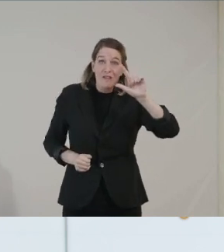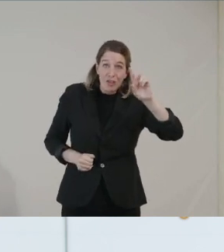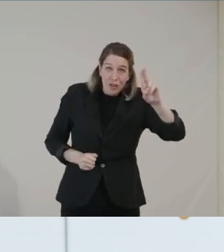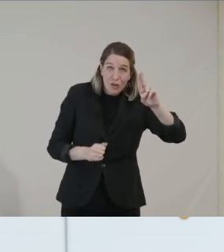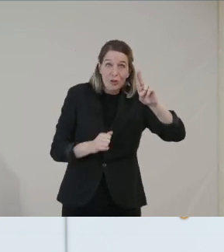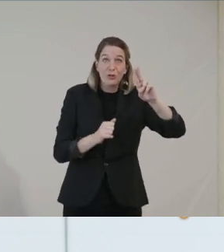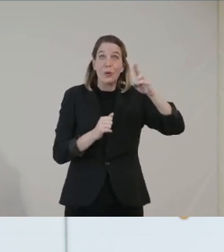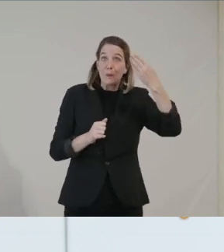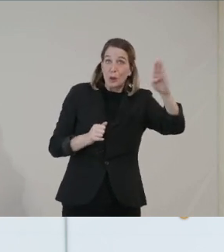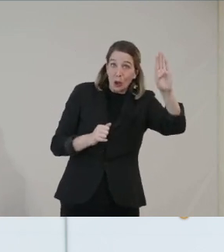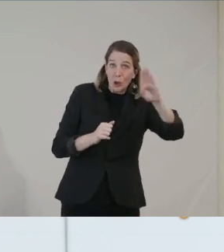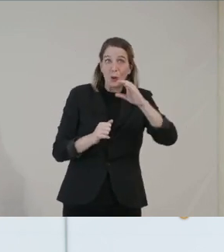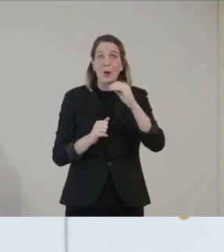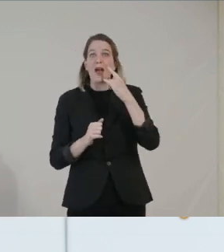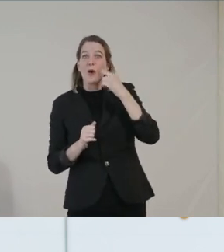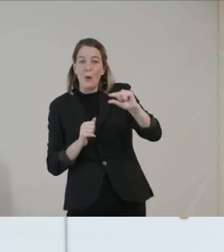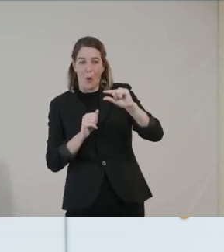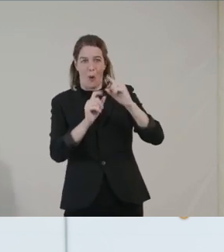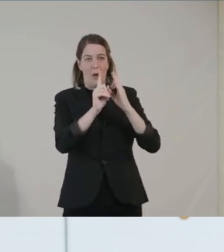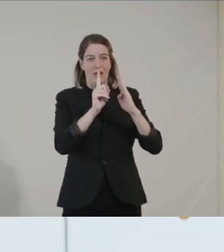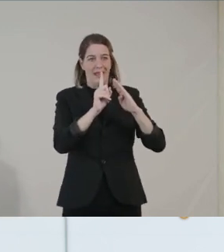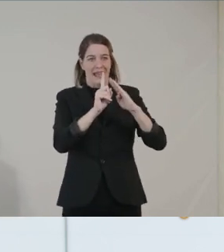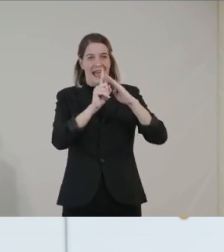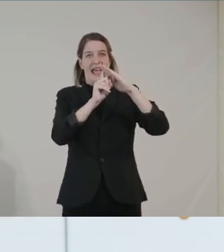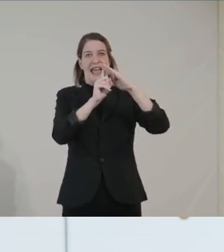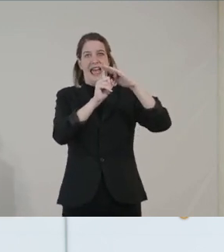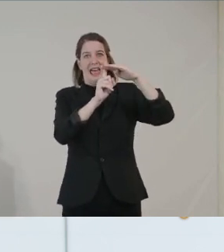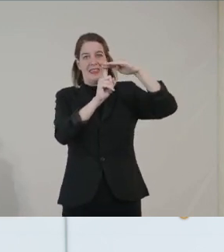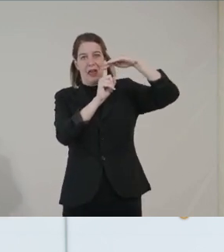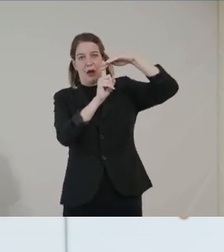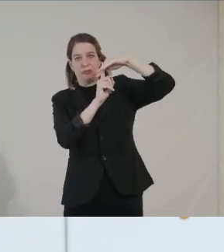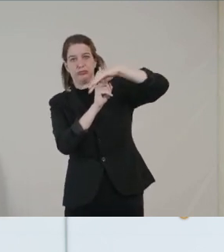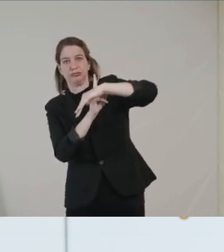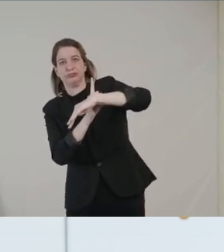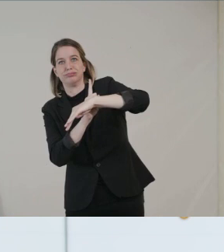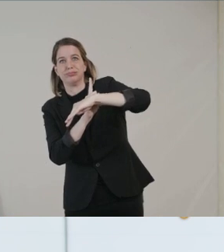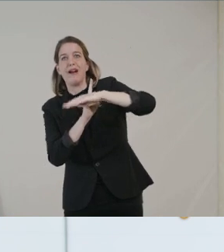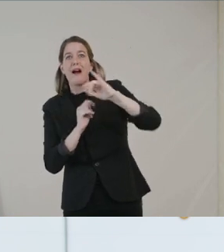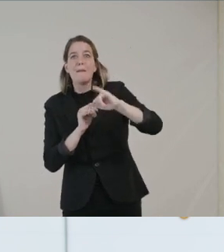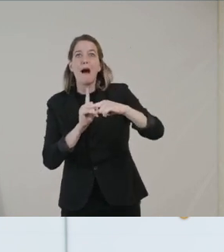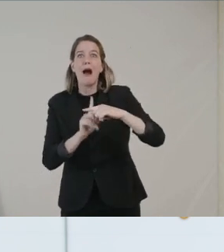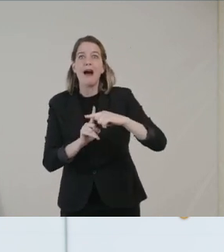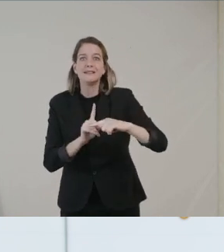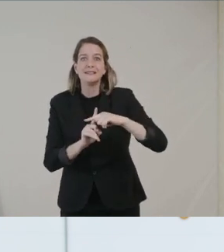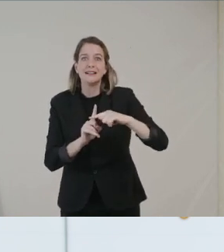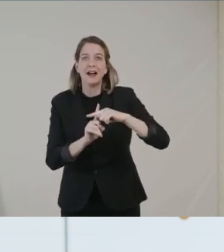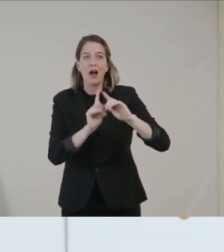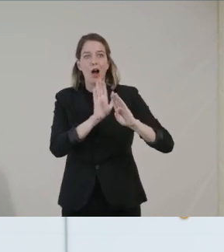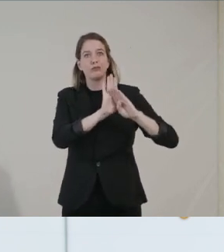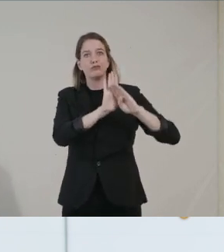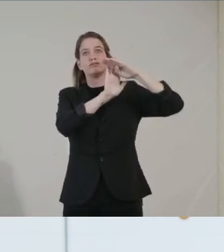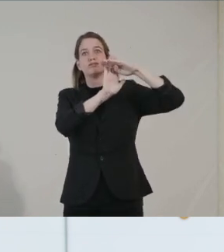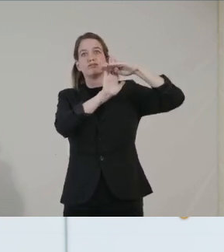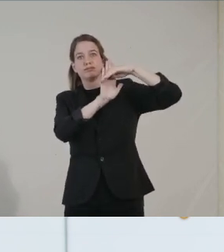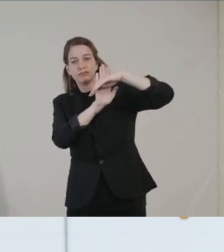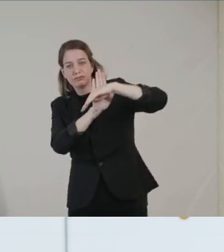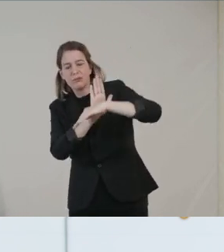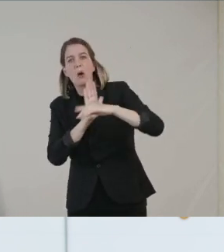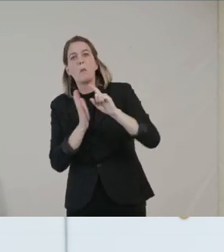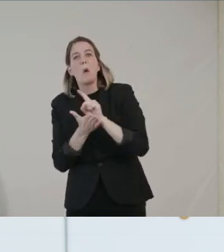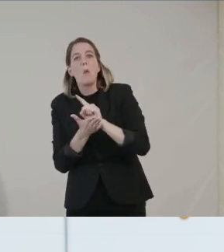positive. Now that's only a week or two, but it's a difference and it's a change and it